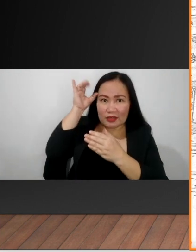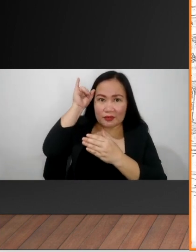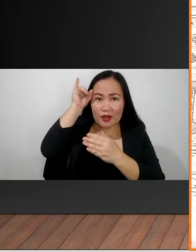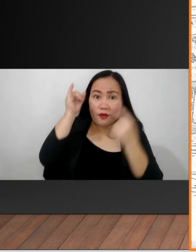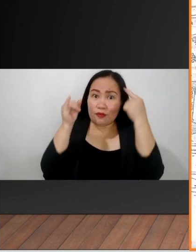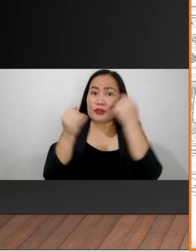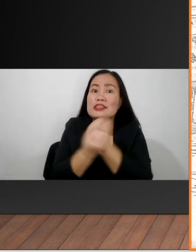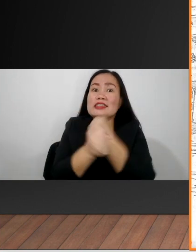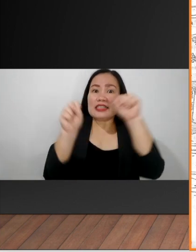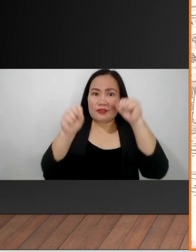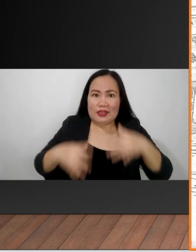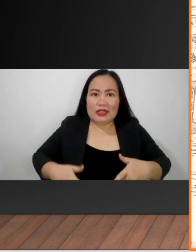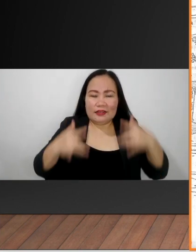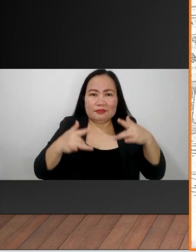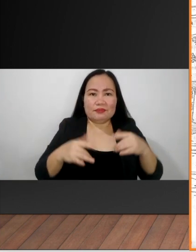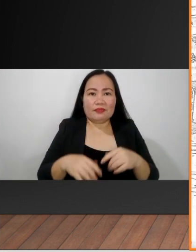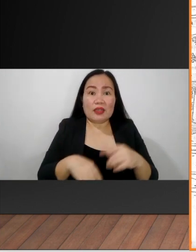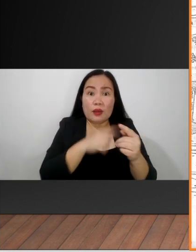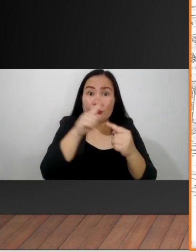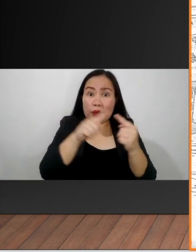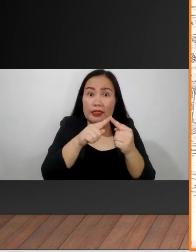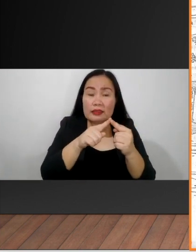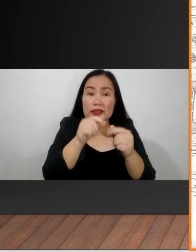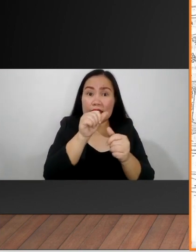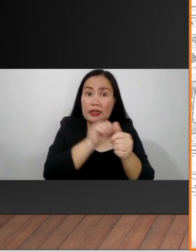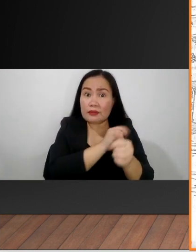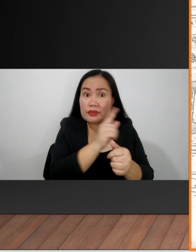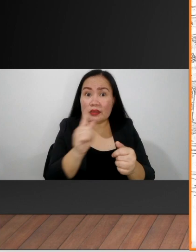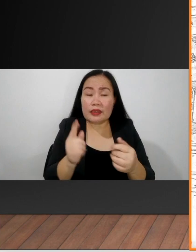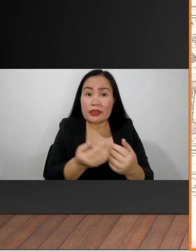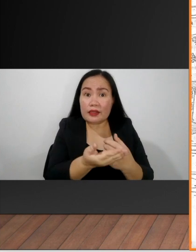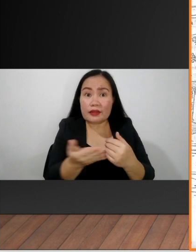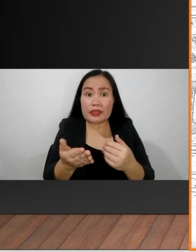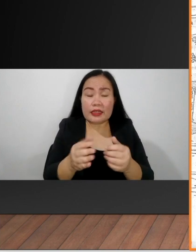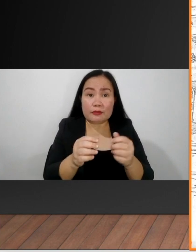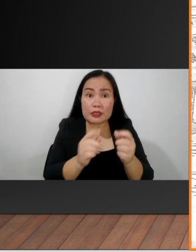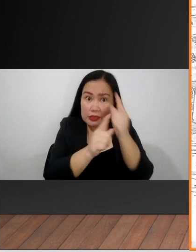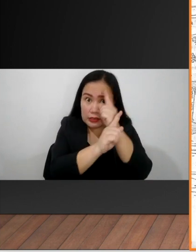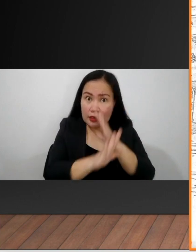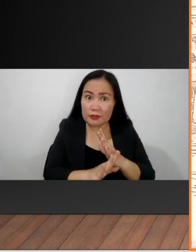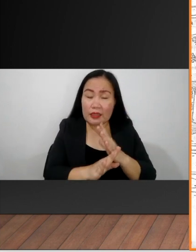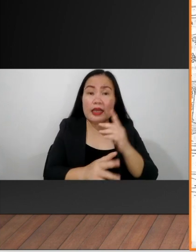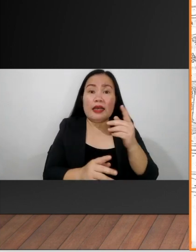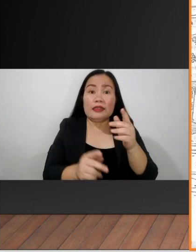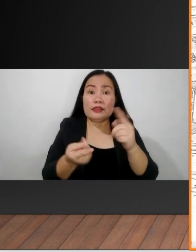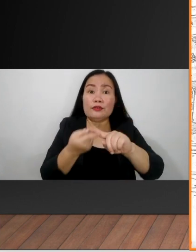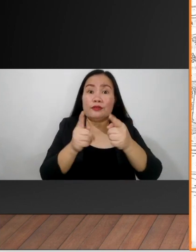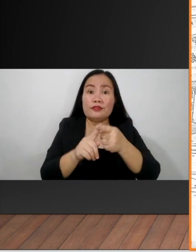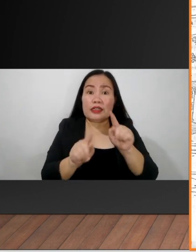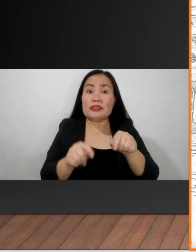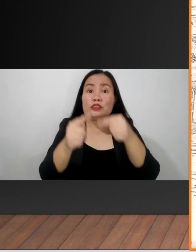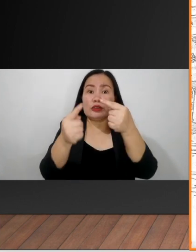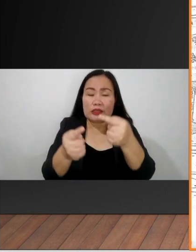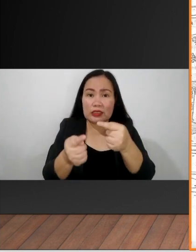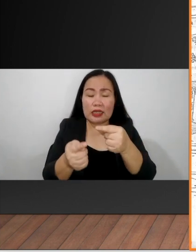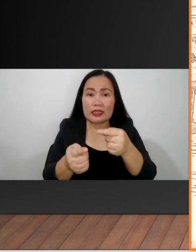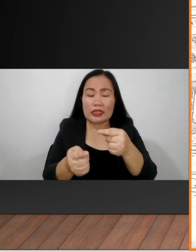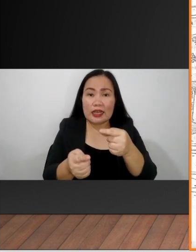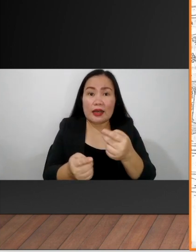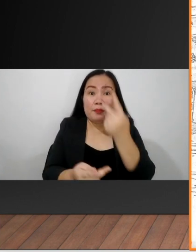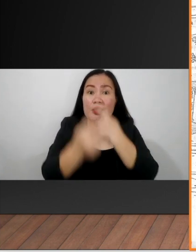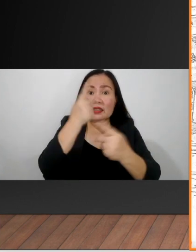life. When everything was calm, the friends went fishing and picnicking. Lesson of